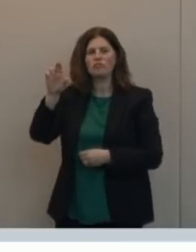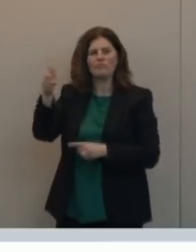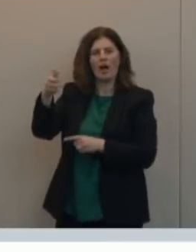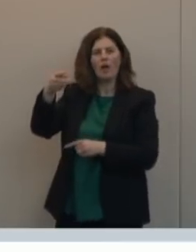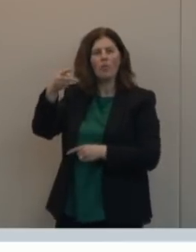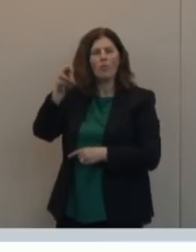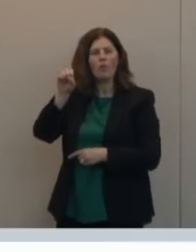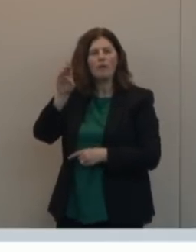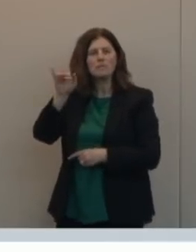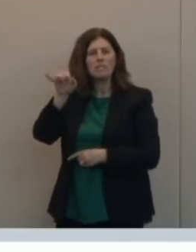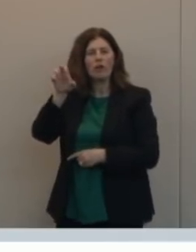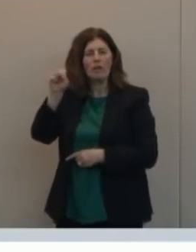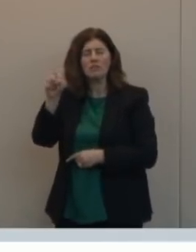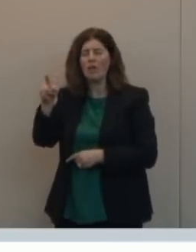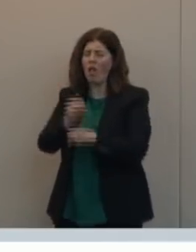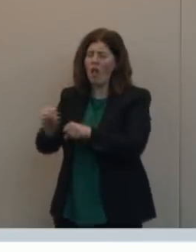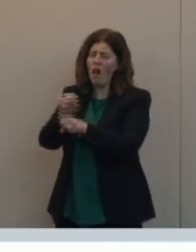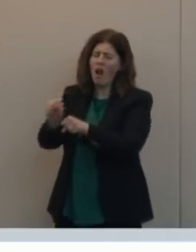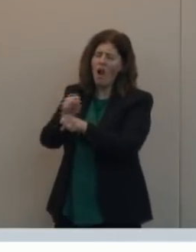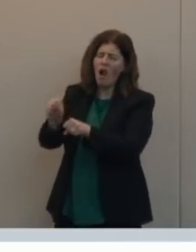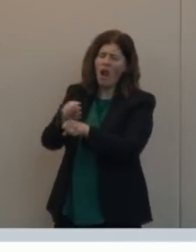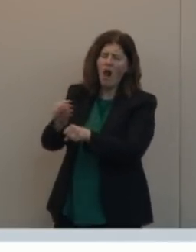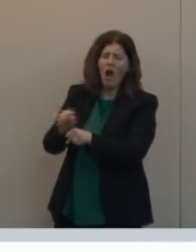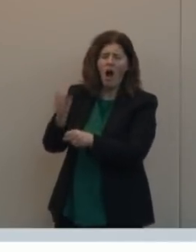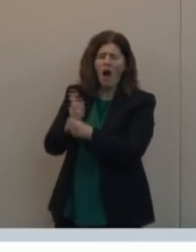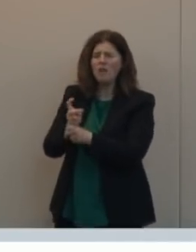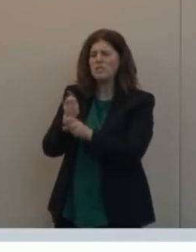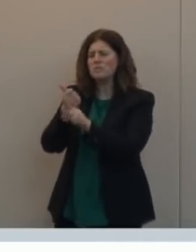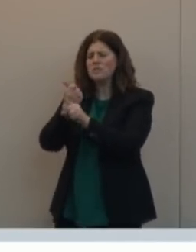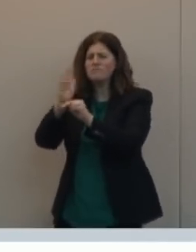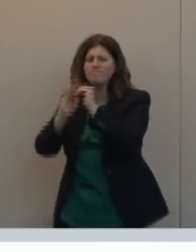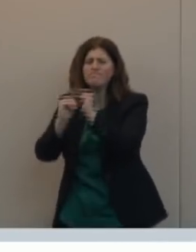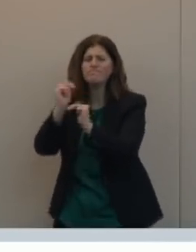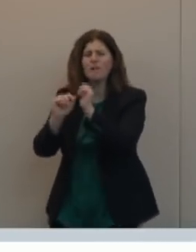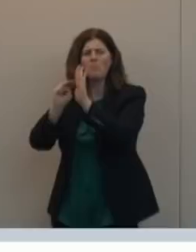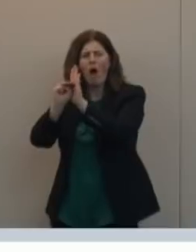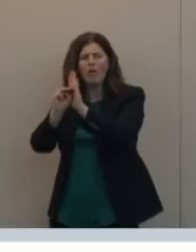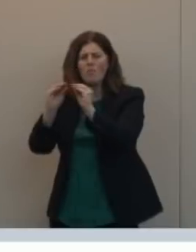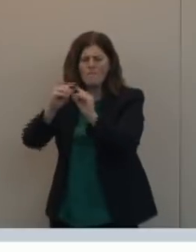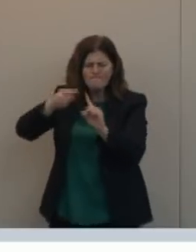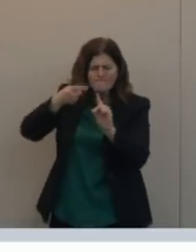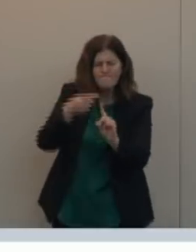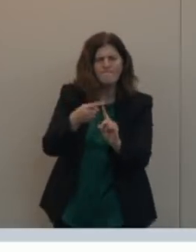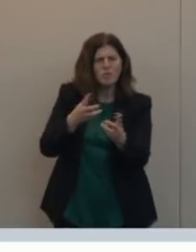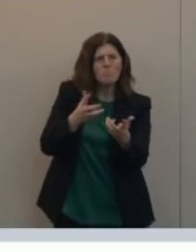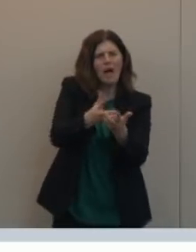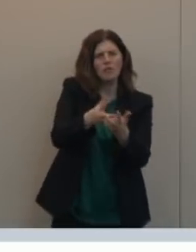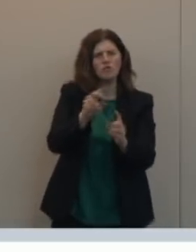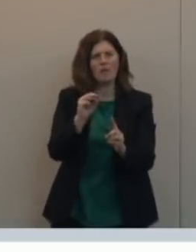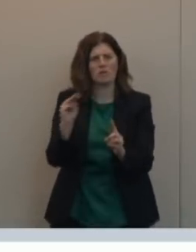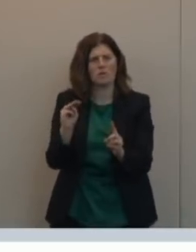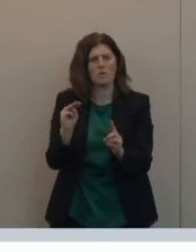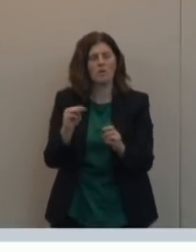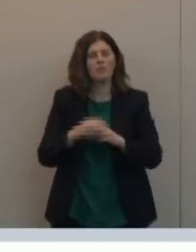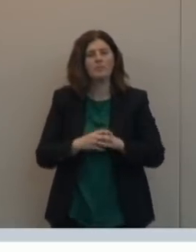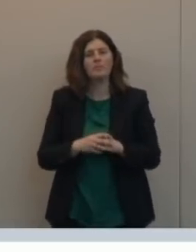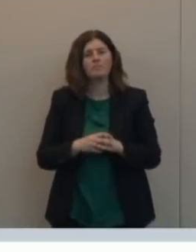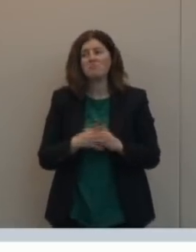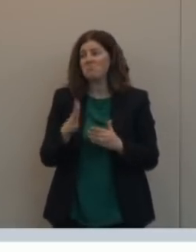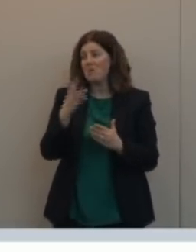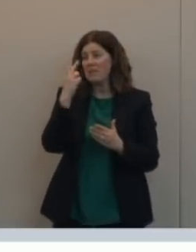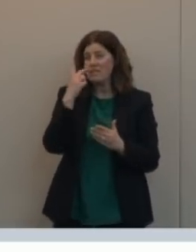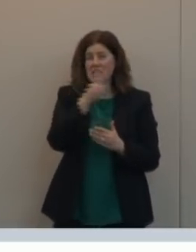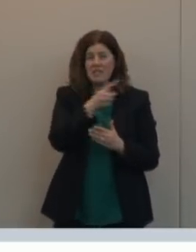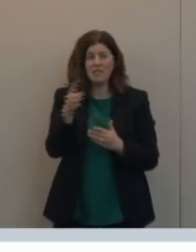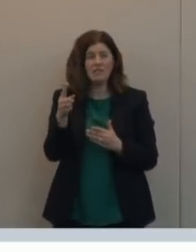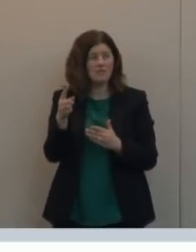an enormous number of hours along with his team building a model that's more specific to New Mexico. Some of you may have seen